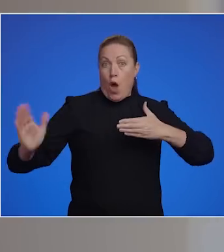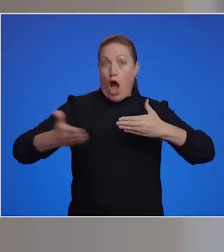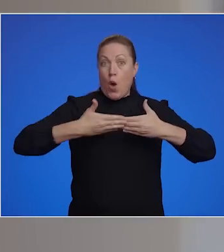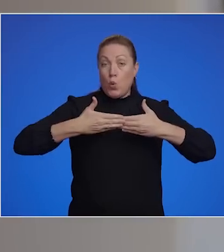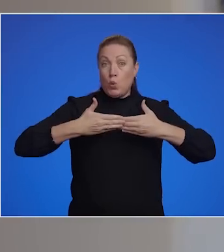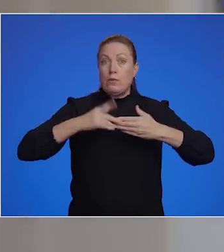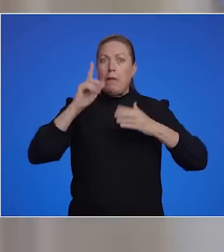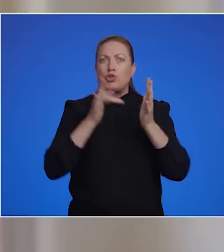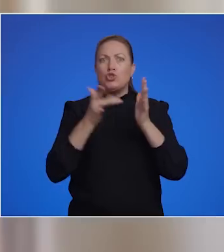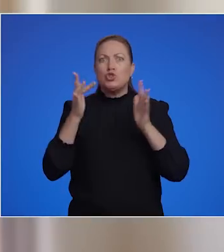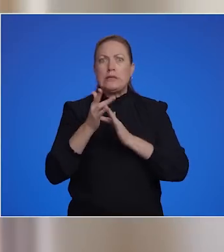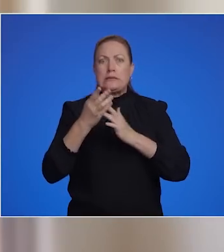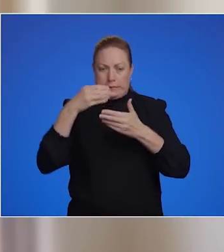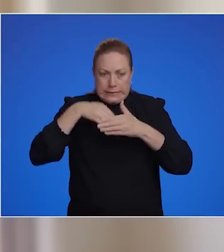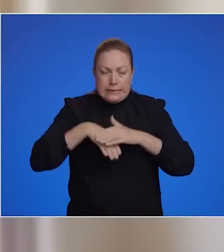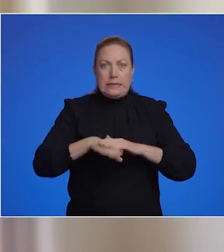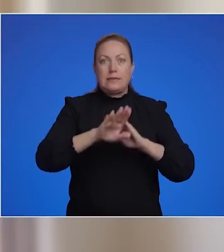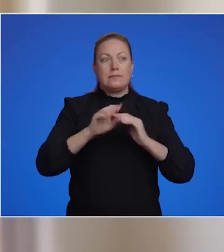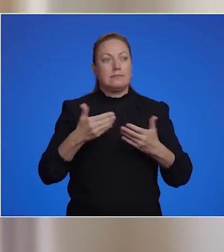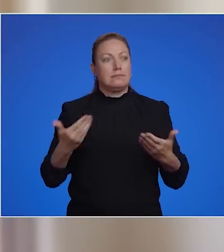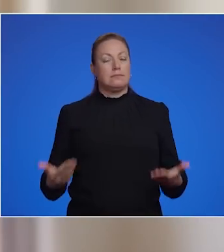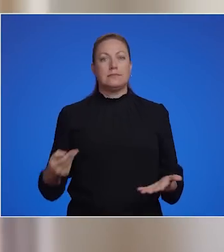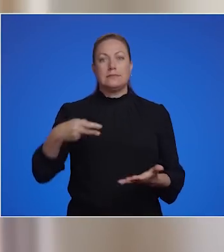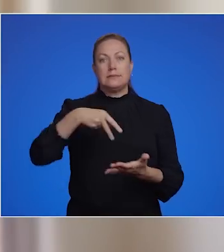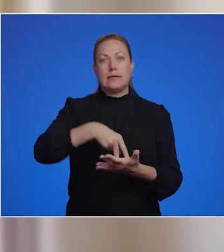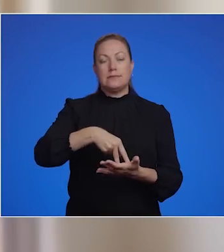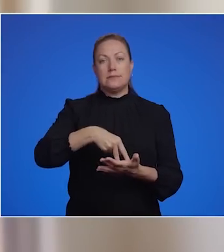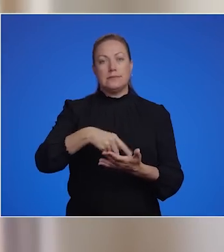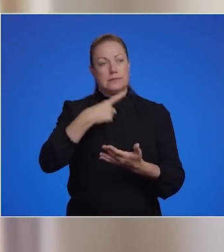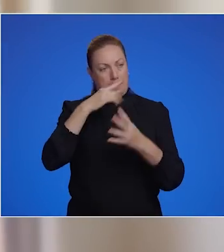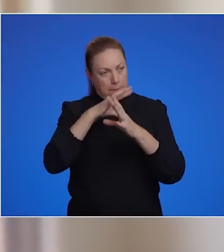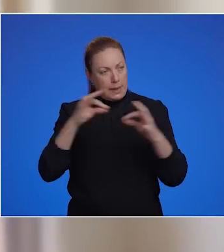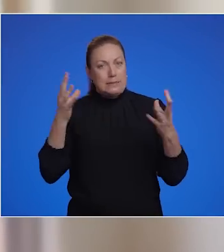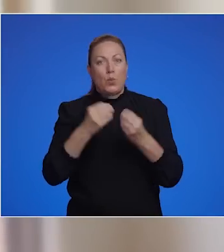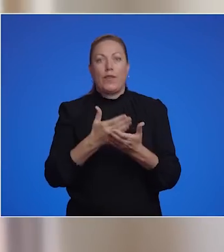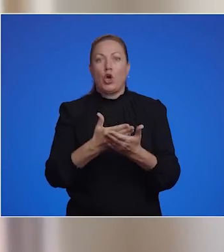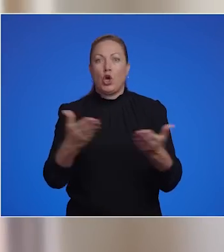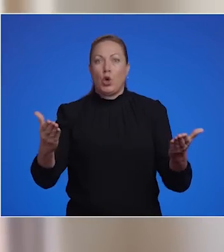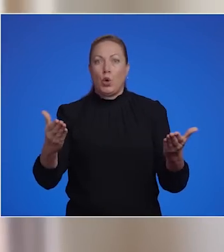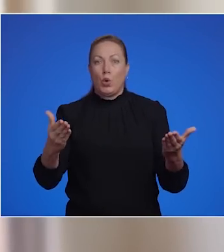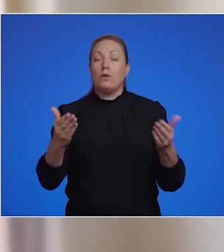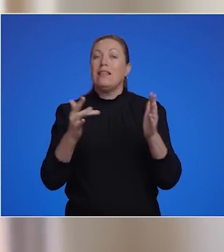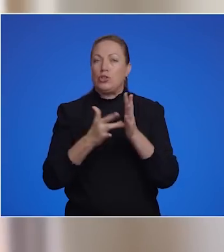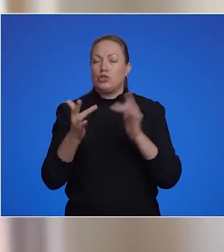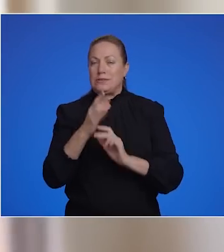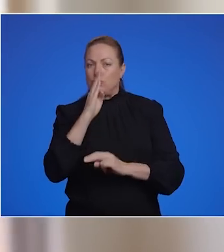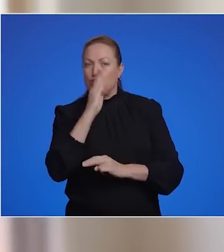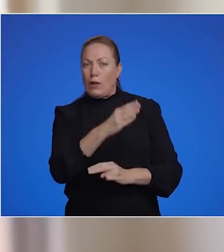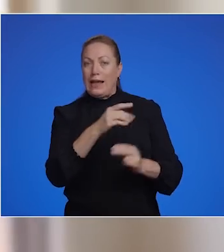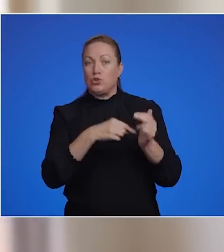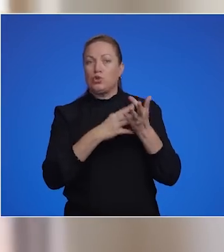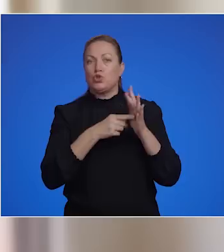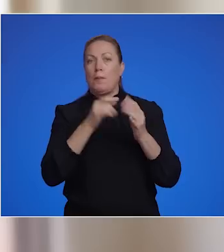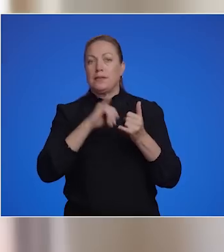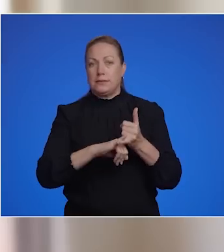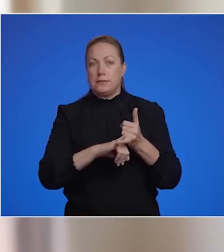came in and stood among them. "Peace be with you," he said. Then he spoke to Thomas. "Put